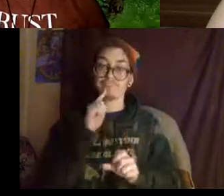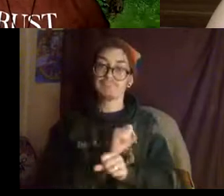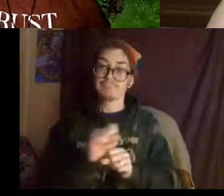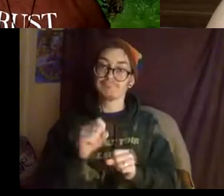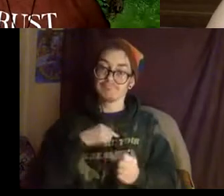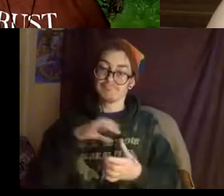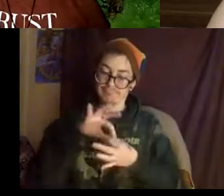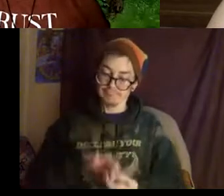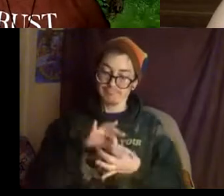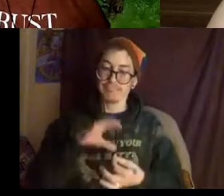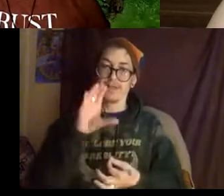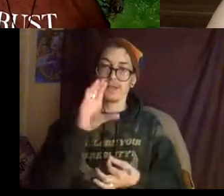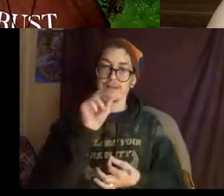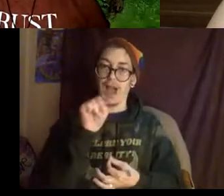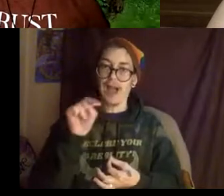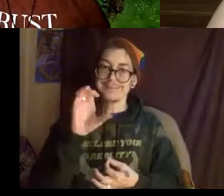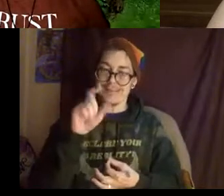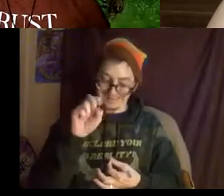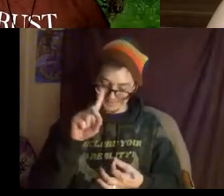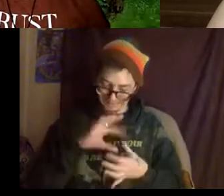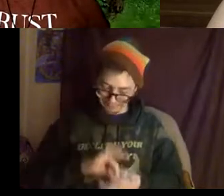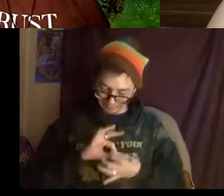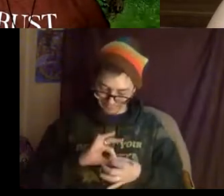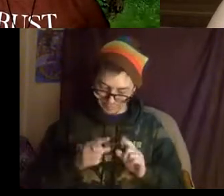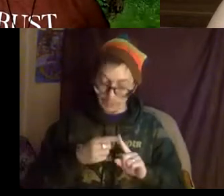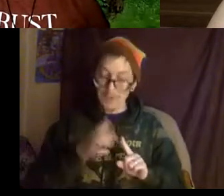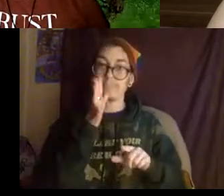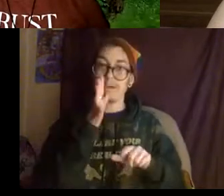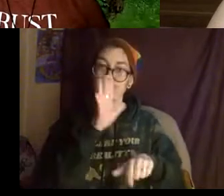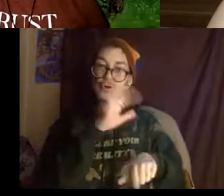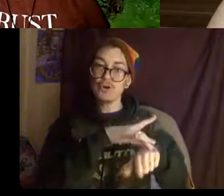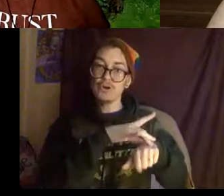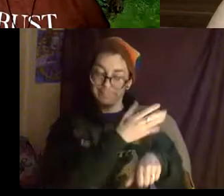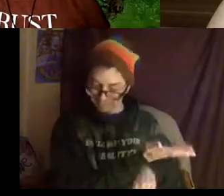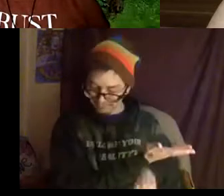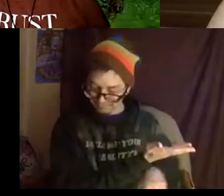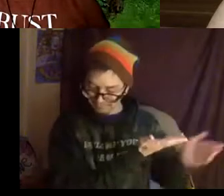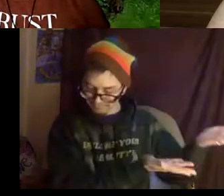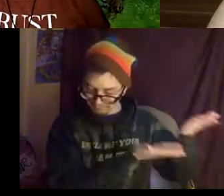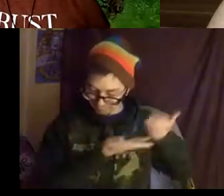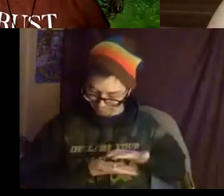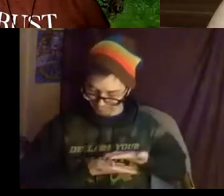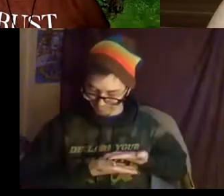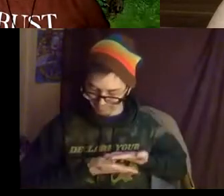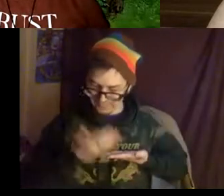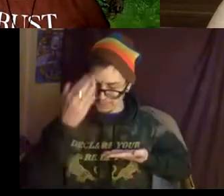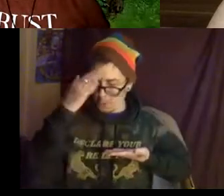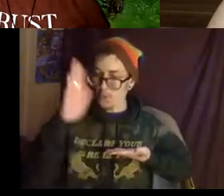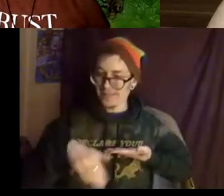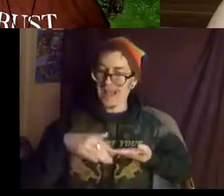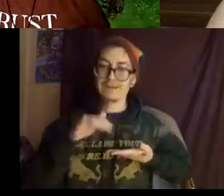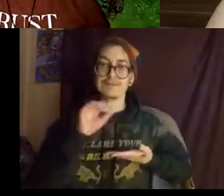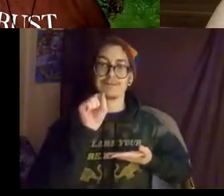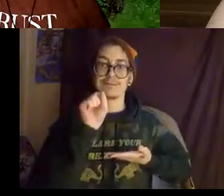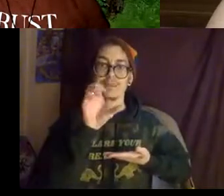use. This affirmation is, I am content with Mother Earth